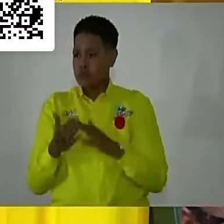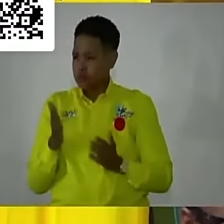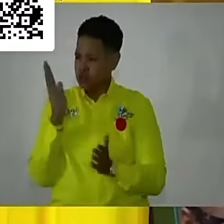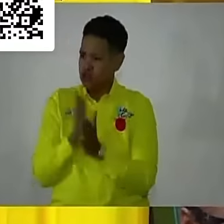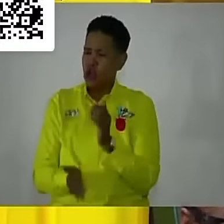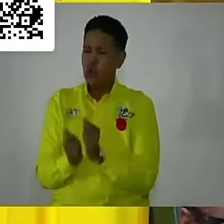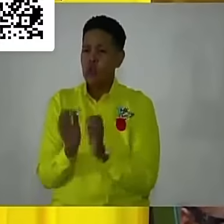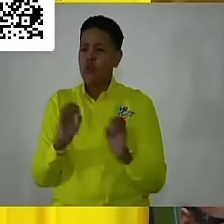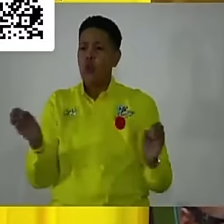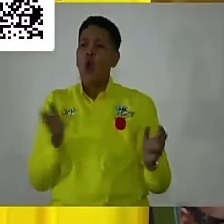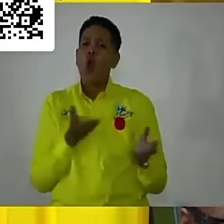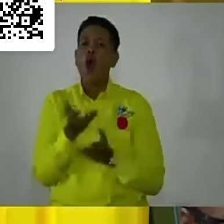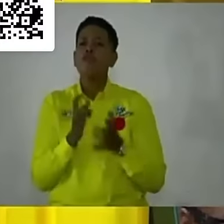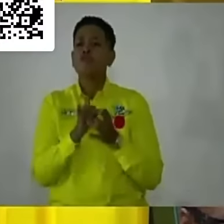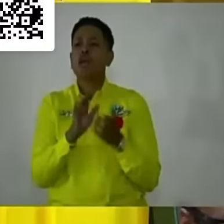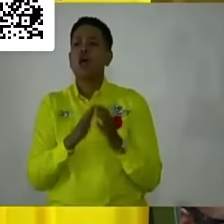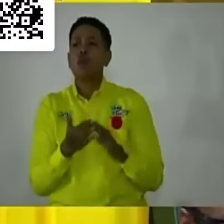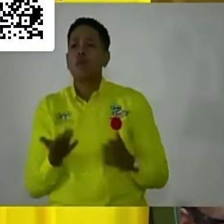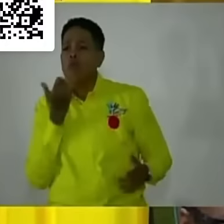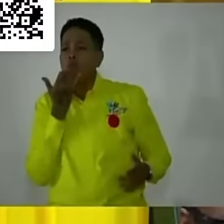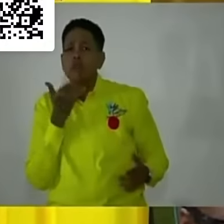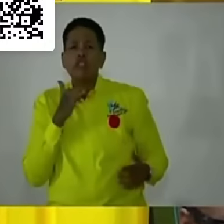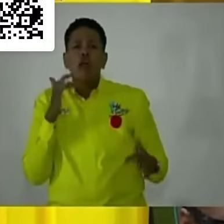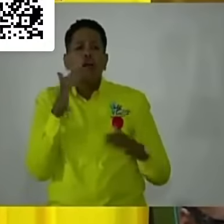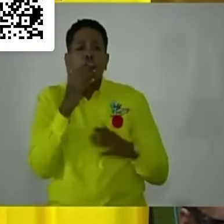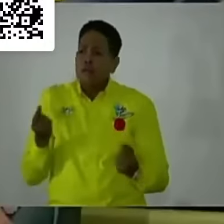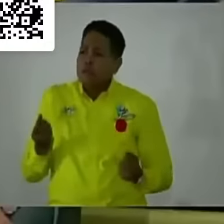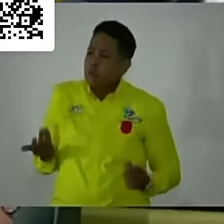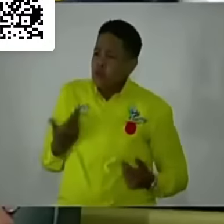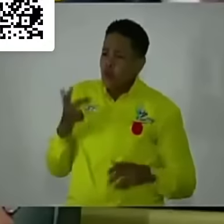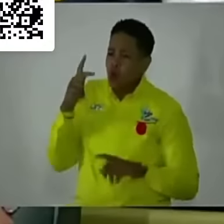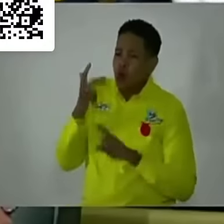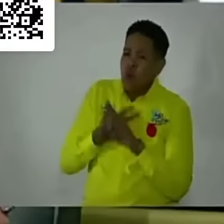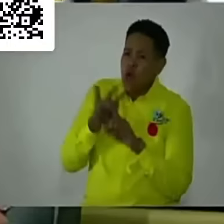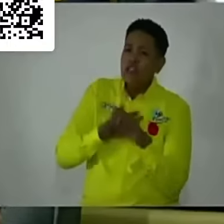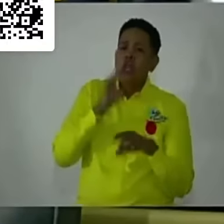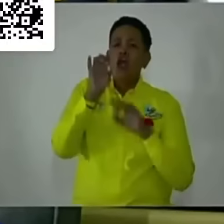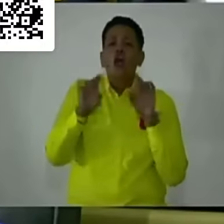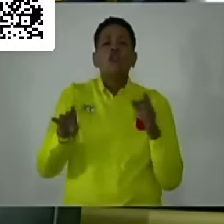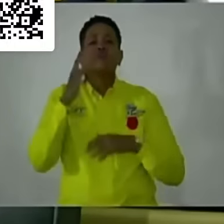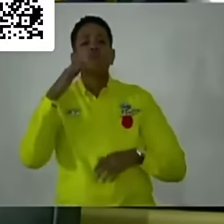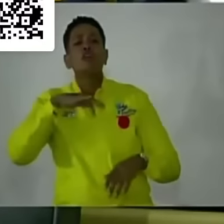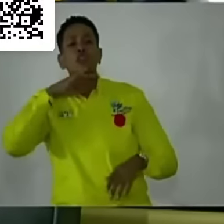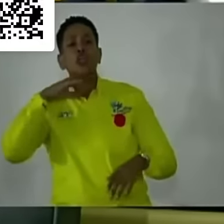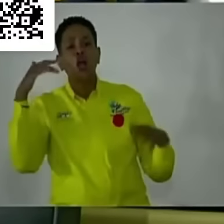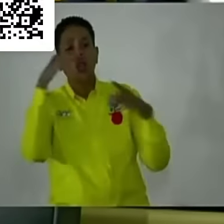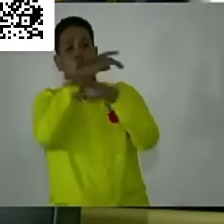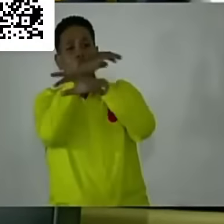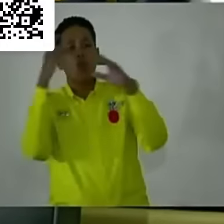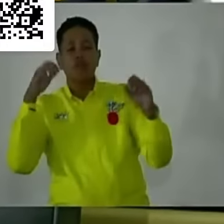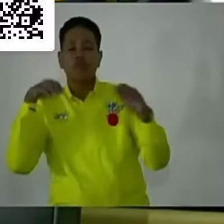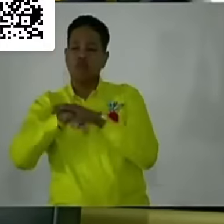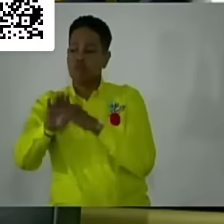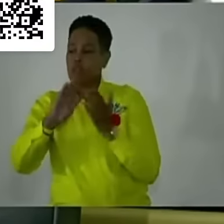no conversation to the communities where they would get a quarterly contribution for the dust nuisance that would come